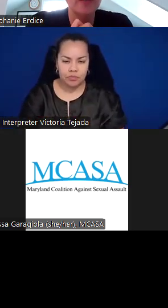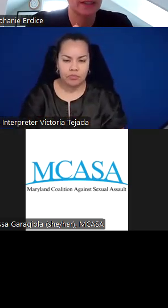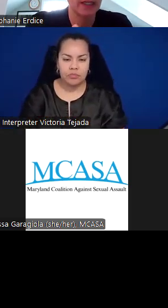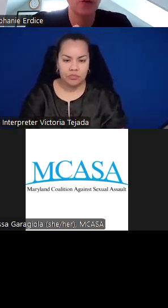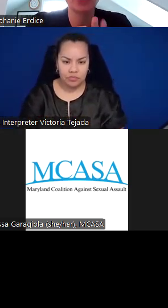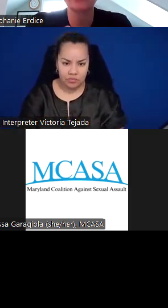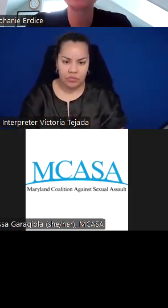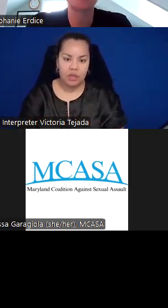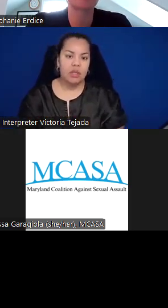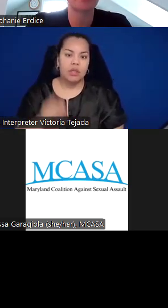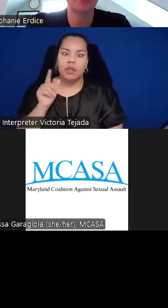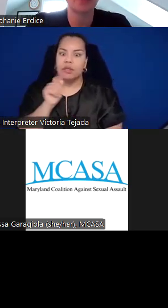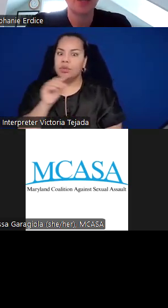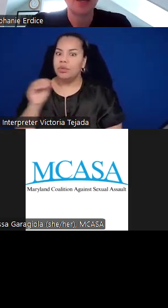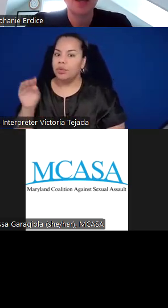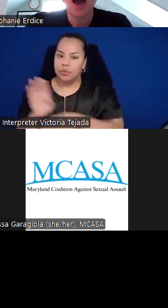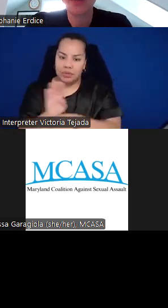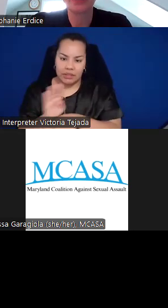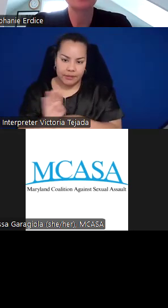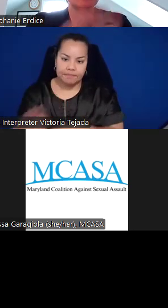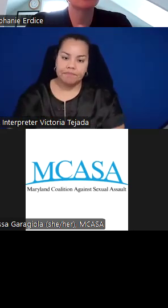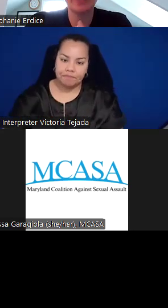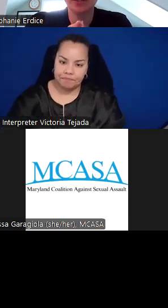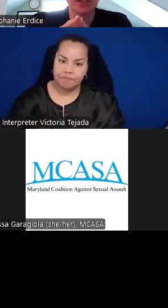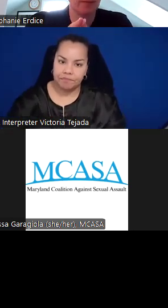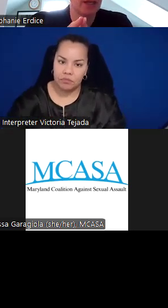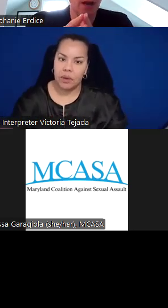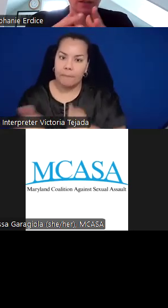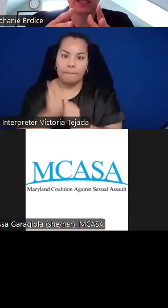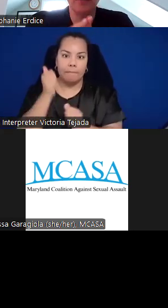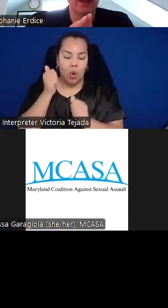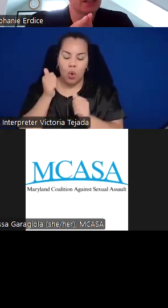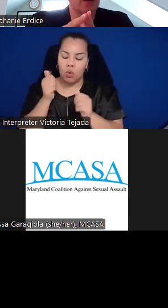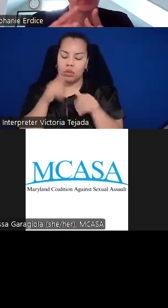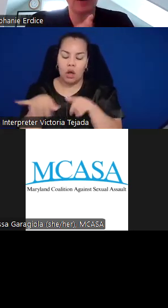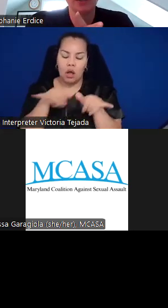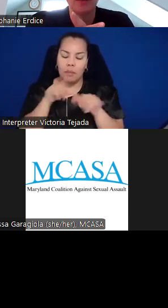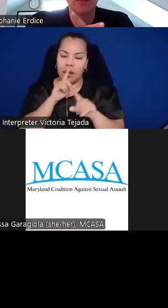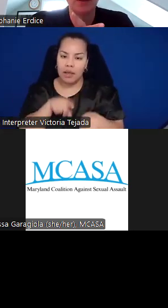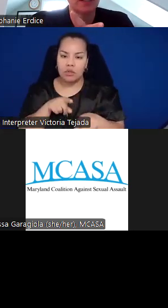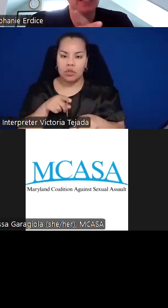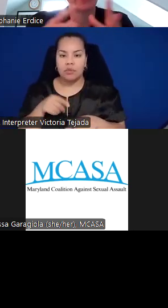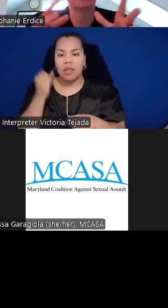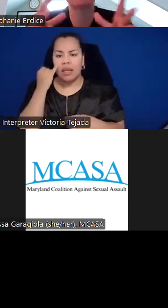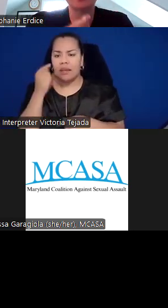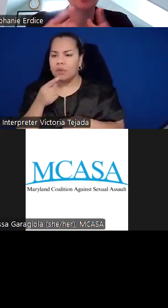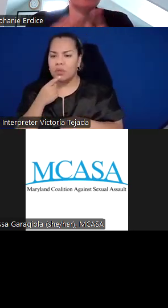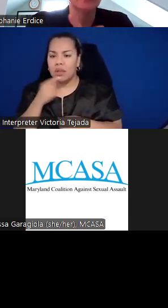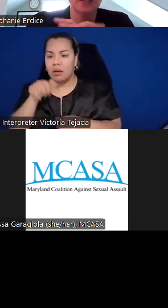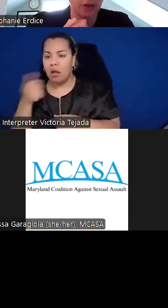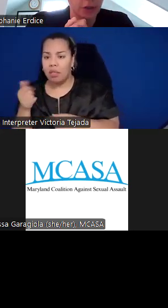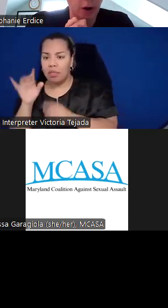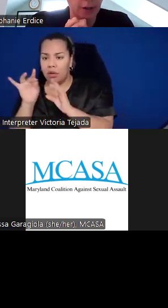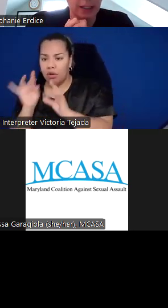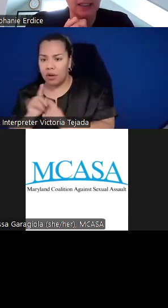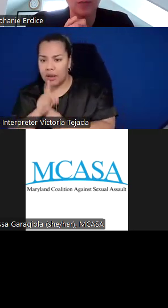is too busy, which I think even if you answered something else, like feeling selfish or having too many people to take care of, too